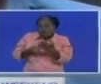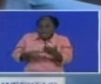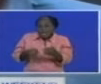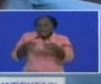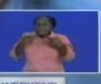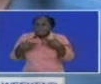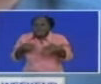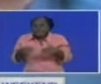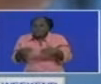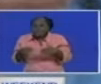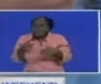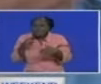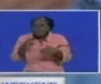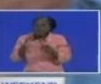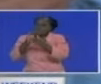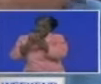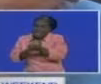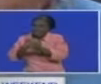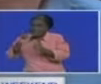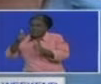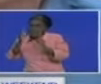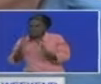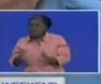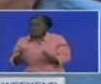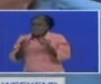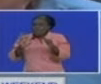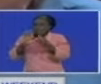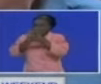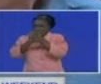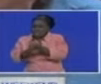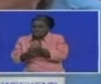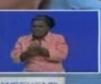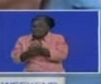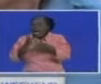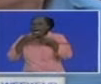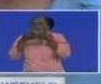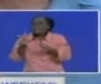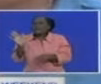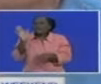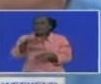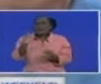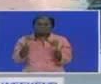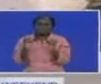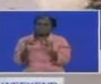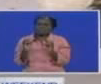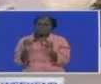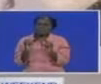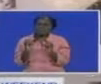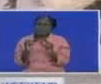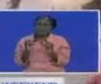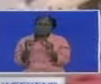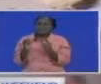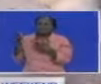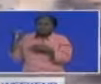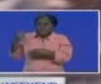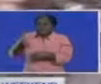mtu ulikuwa na wewe ndio unasalamia mtu na hata ukisalamia unasikia tu salamu zake ni baridi sana. Rosemary